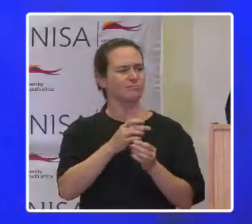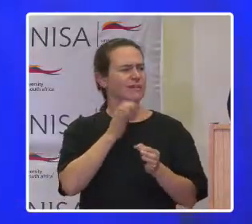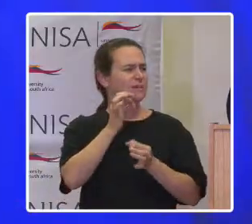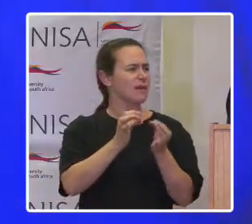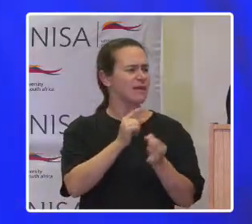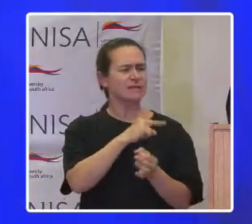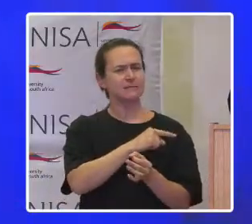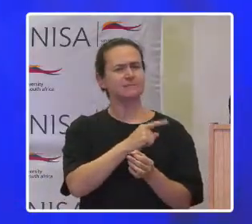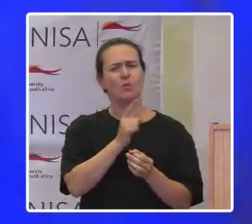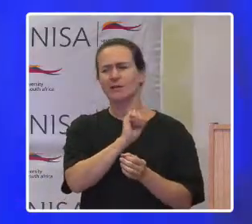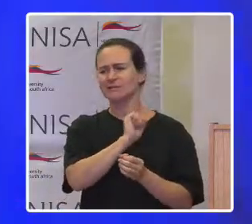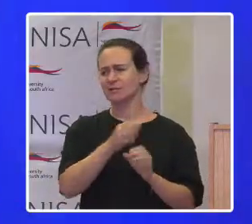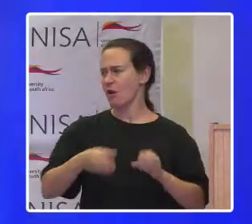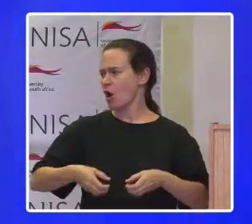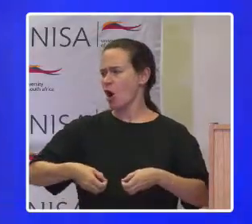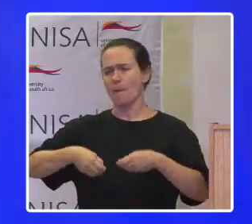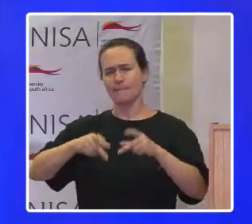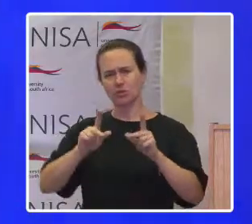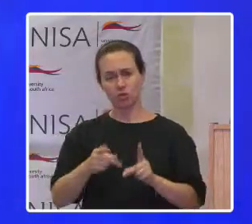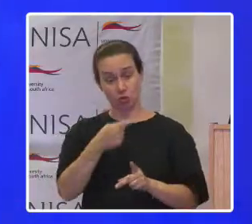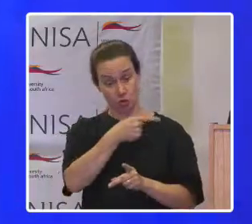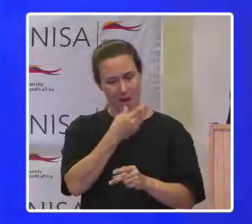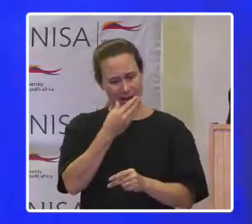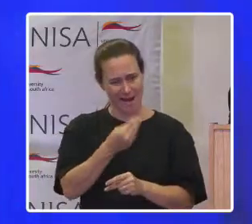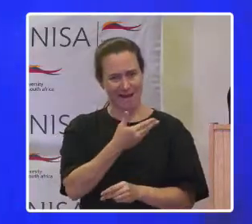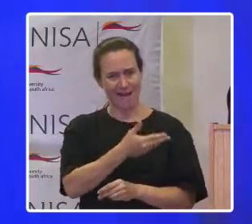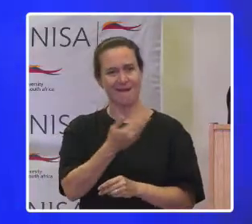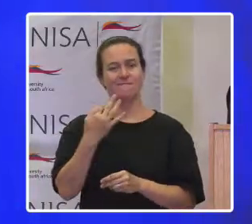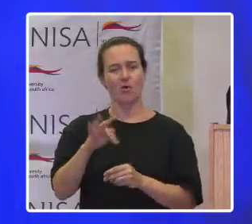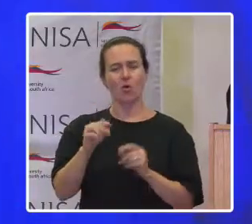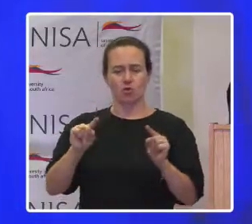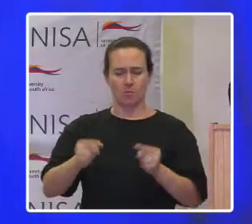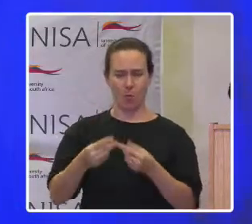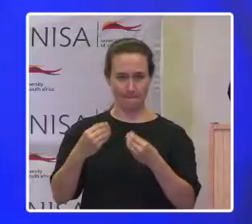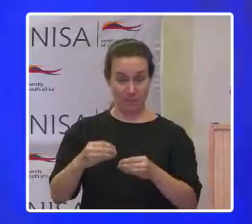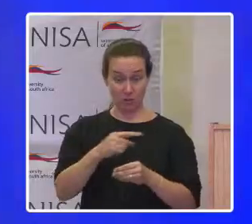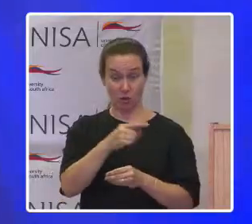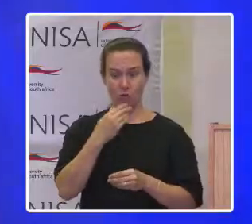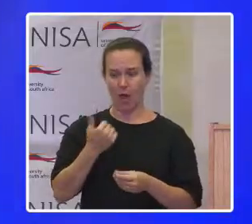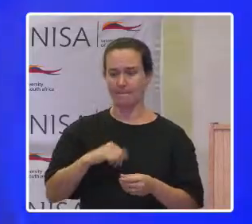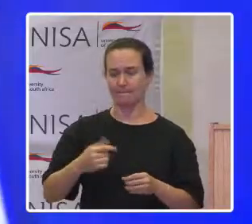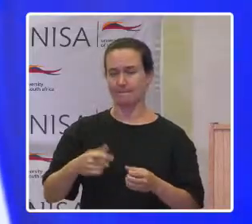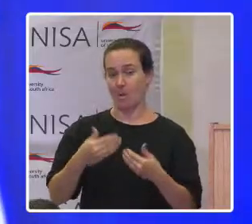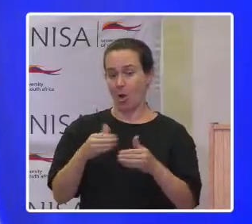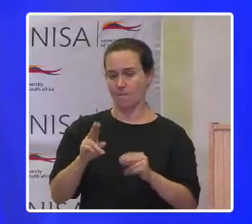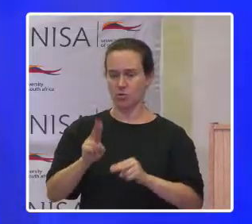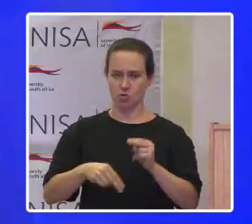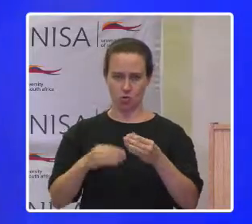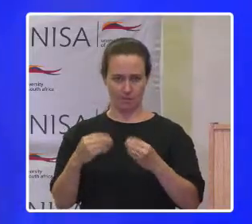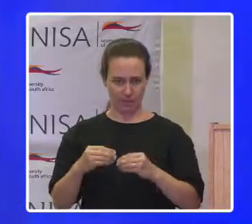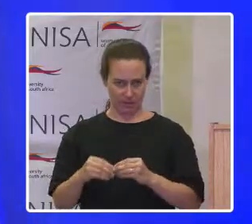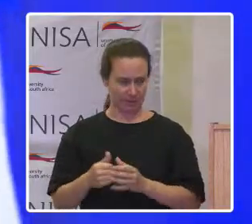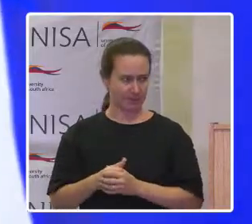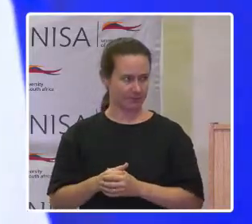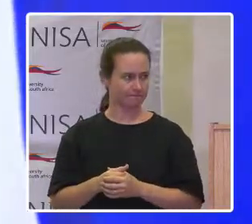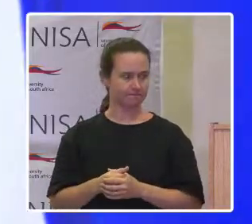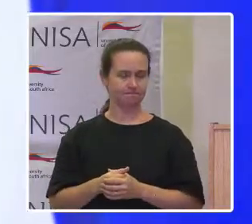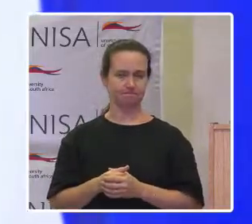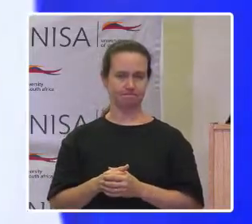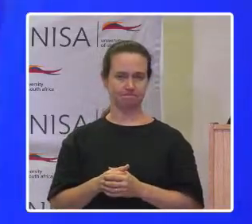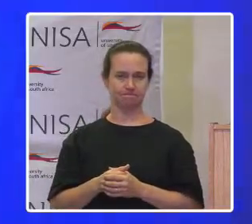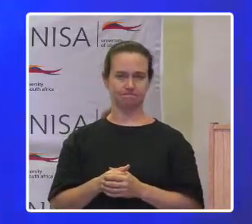what opportunities exist for startups in this Aerotropolis zone that we're